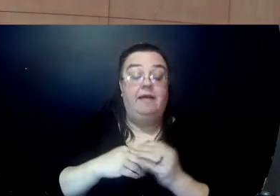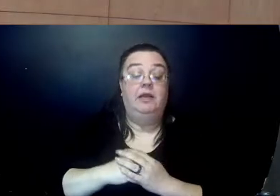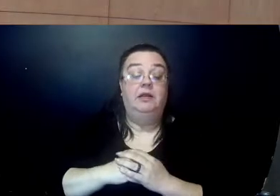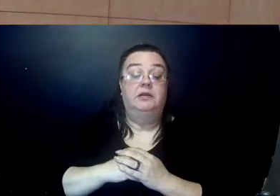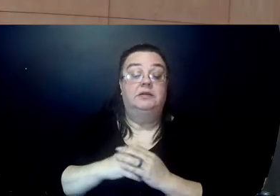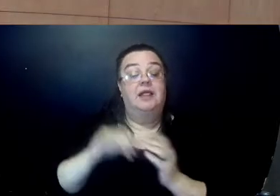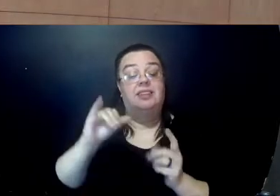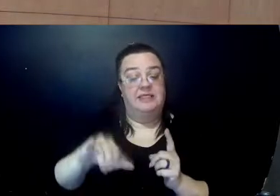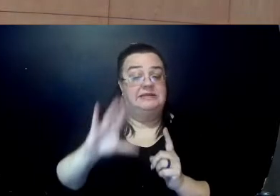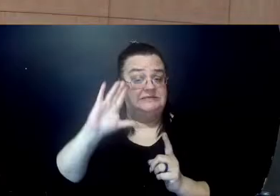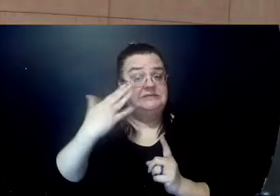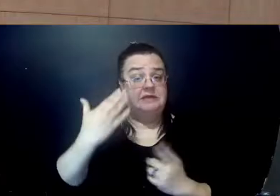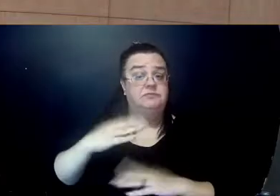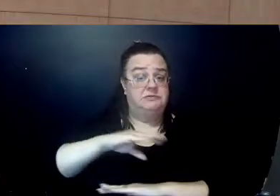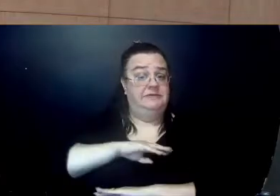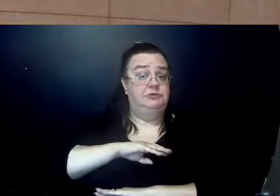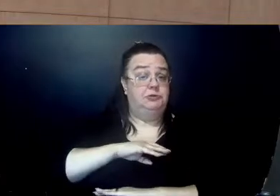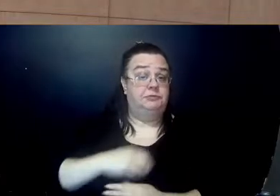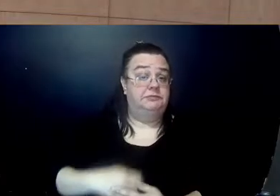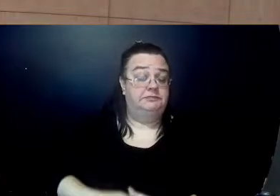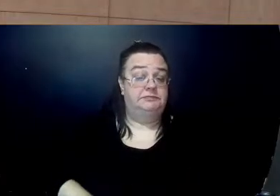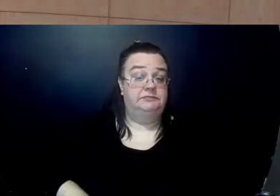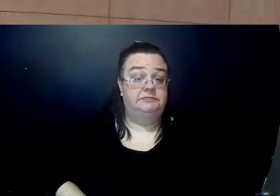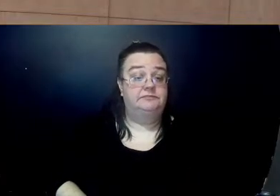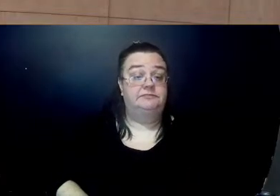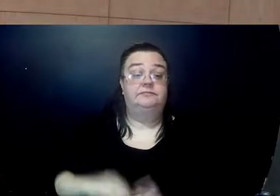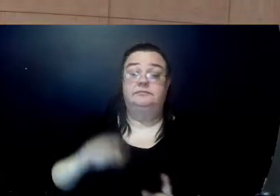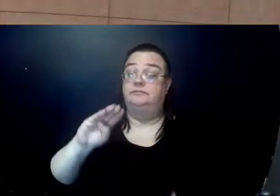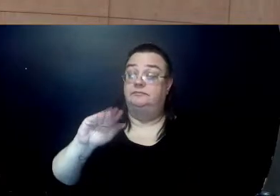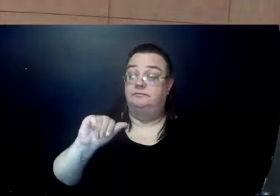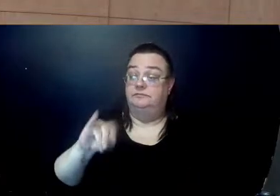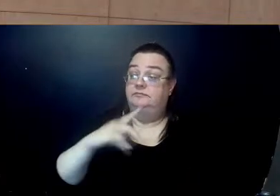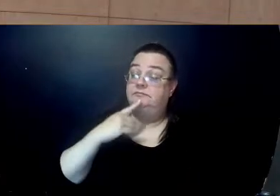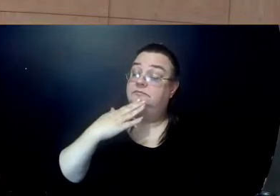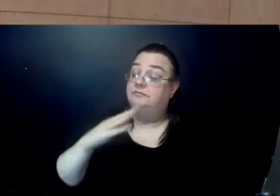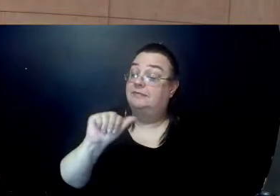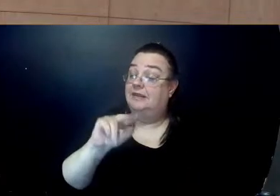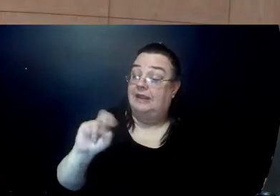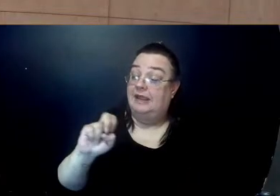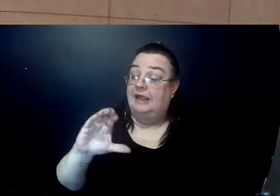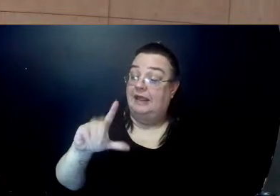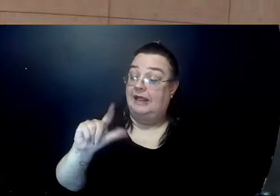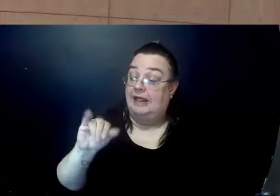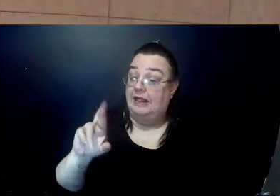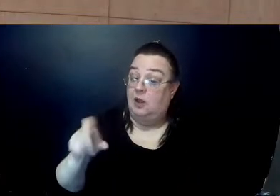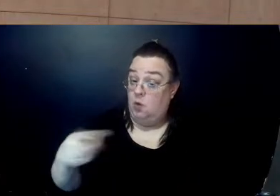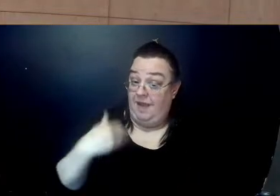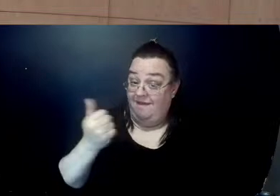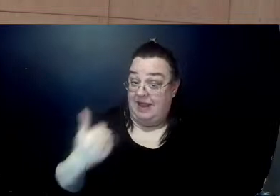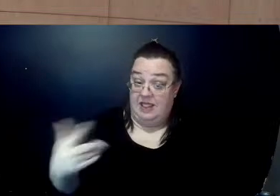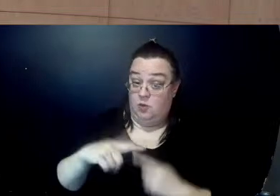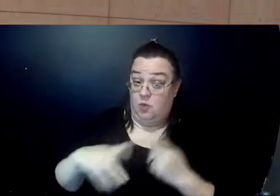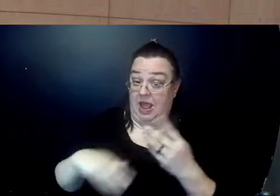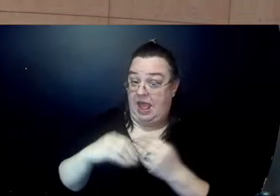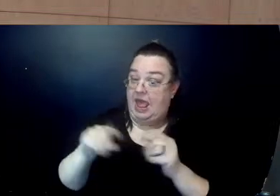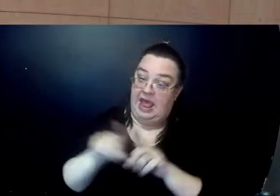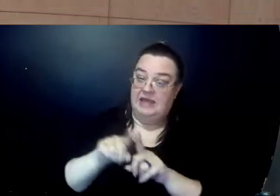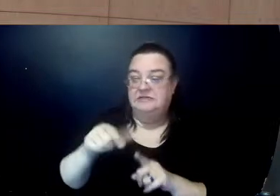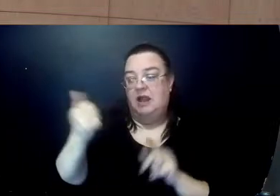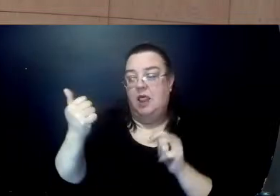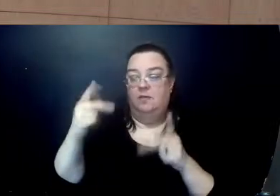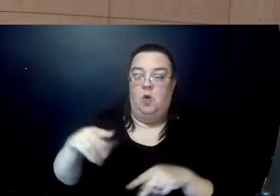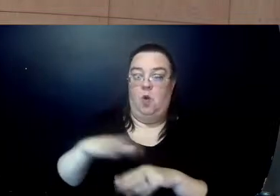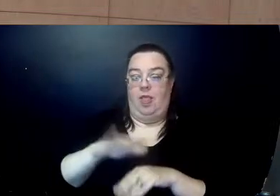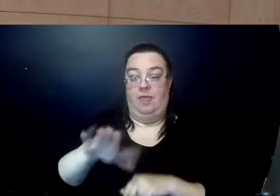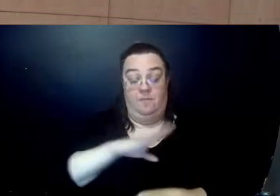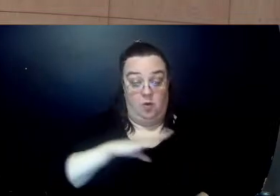This seems sufficient. Thank you. Anne Claire, anything to add as a fellow supervisor?